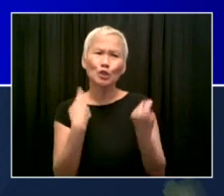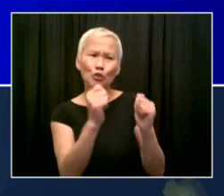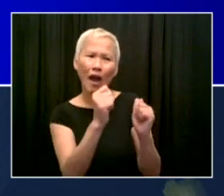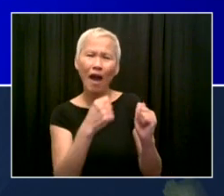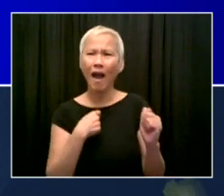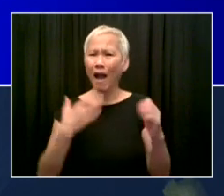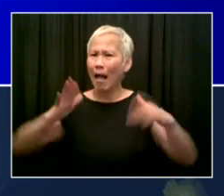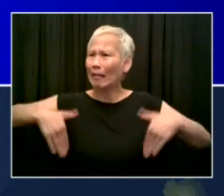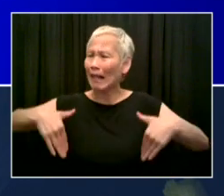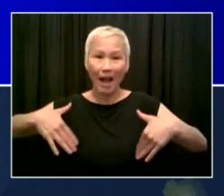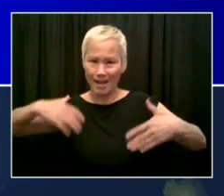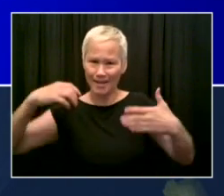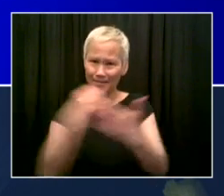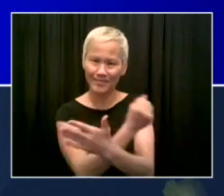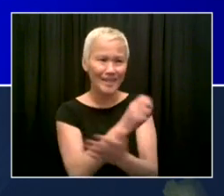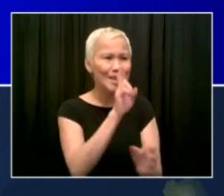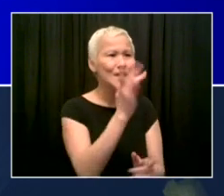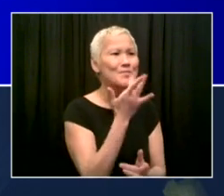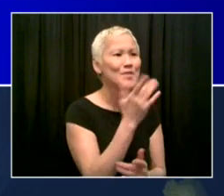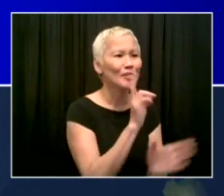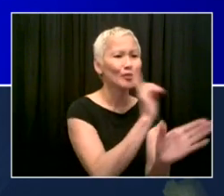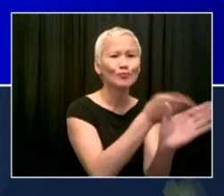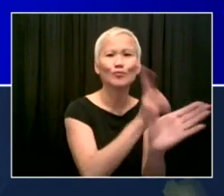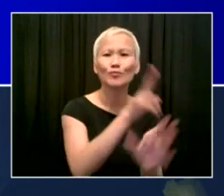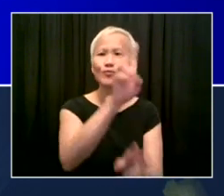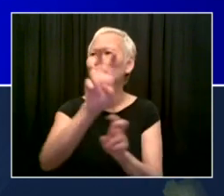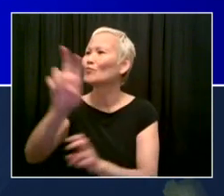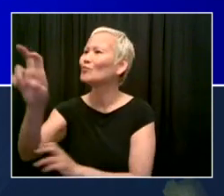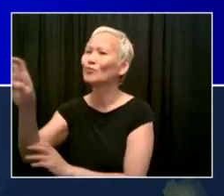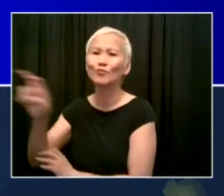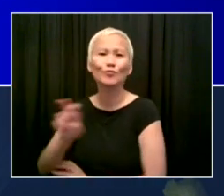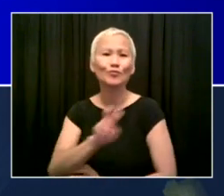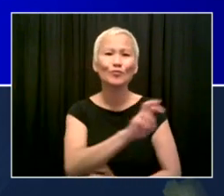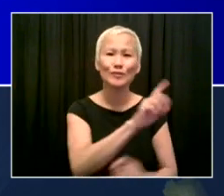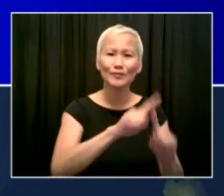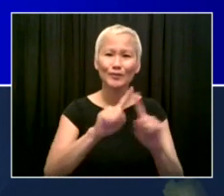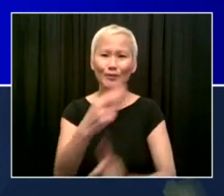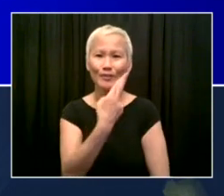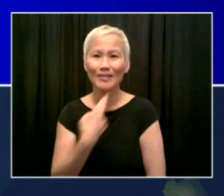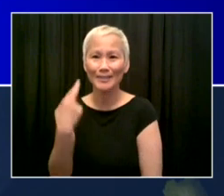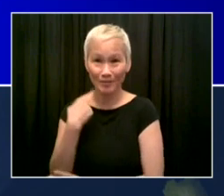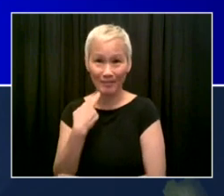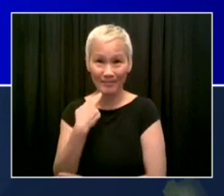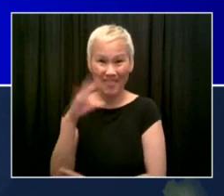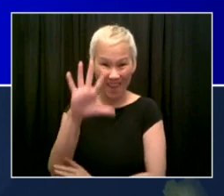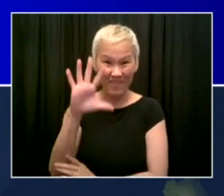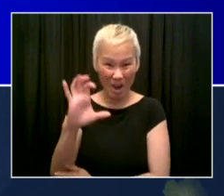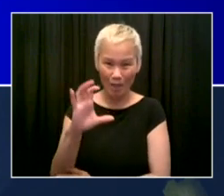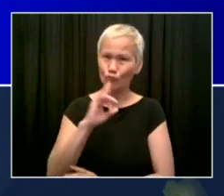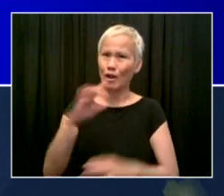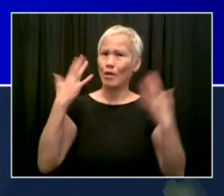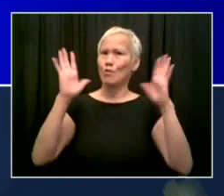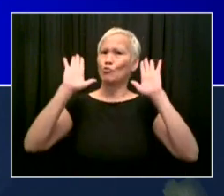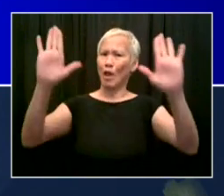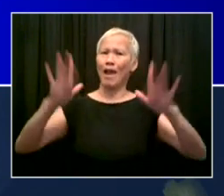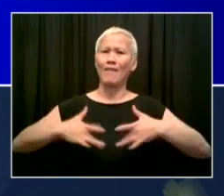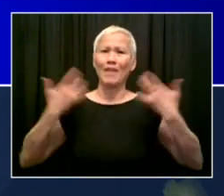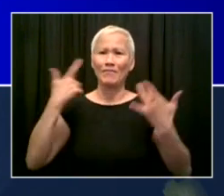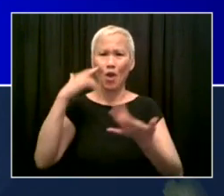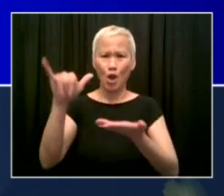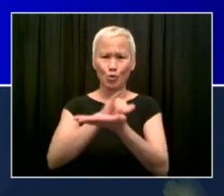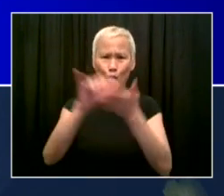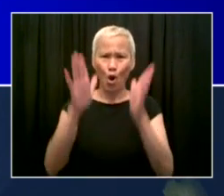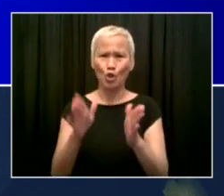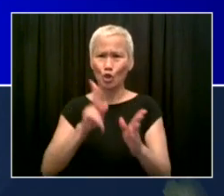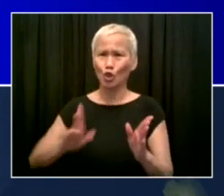be really inviting, again, for New Yorkers, a special opportunity to come out and celebrate. For folks who are not from here, this is the moment to be